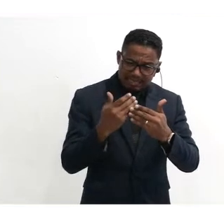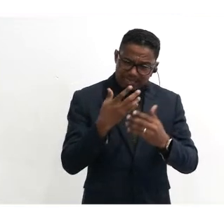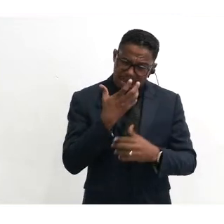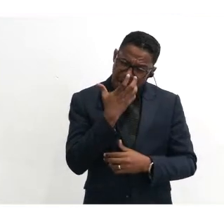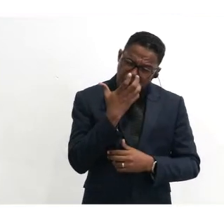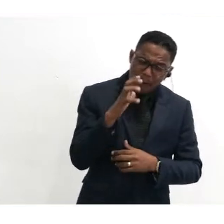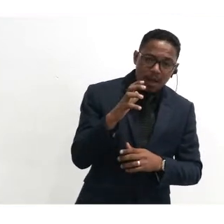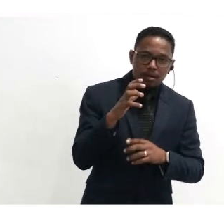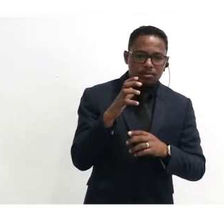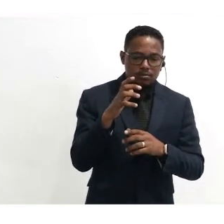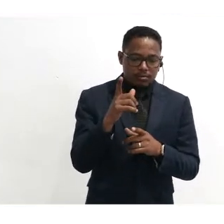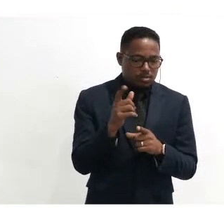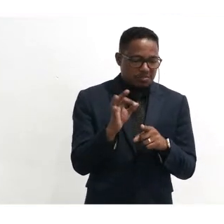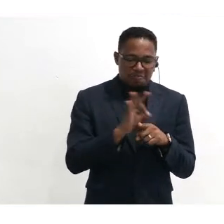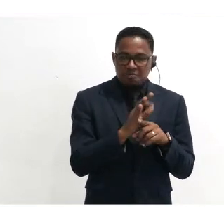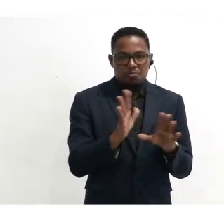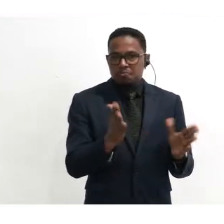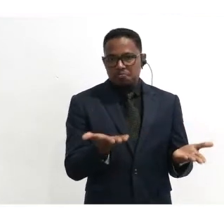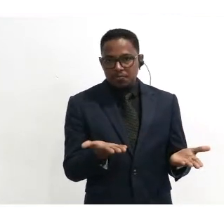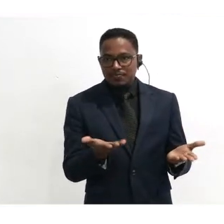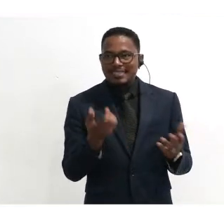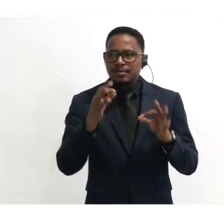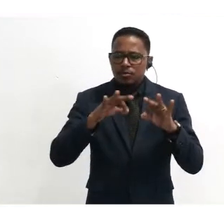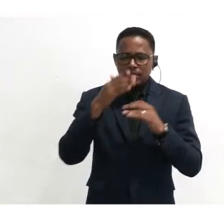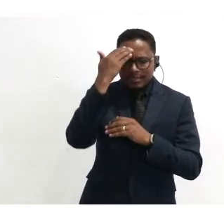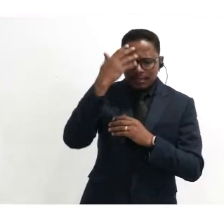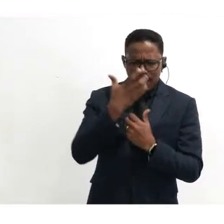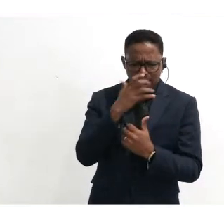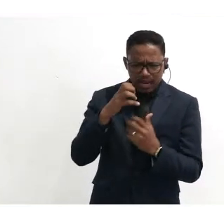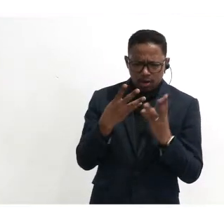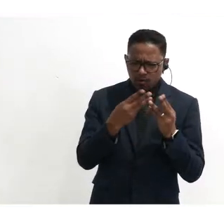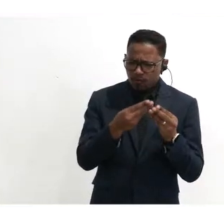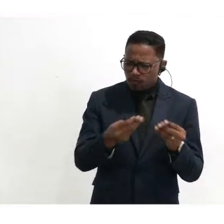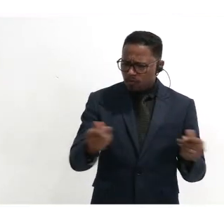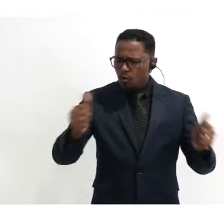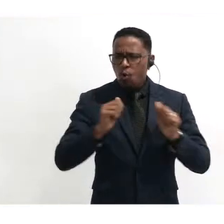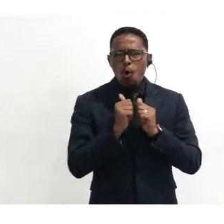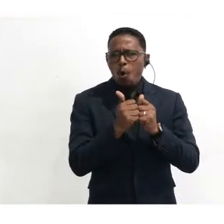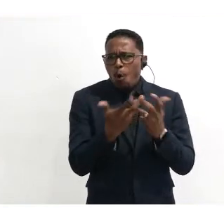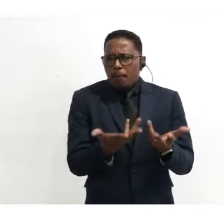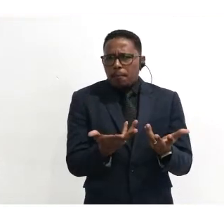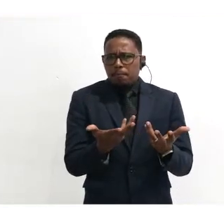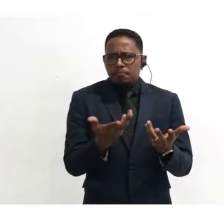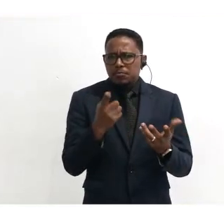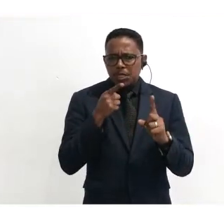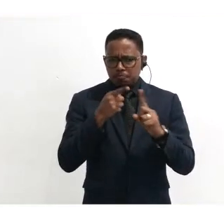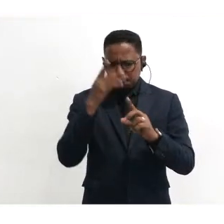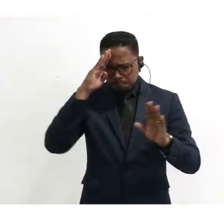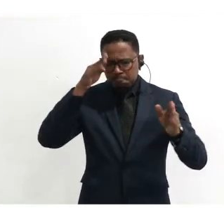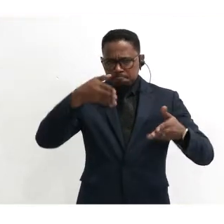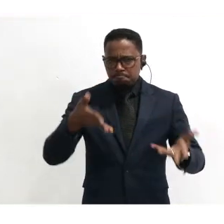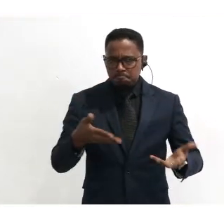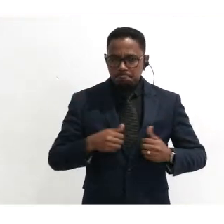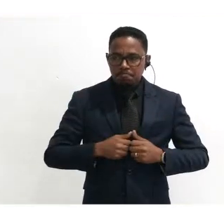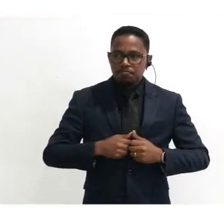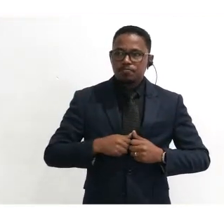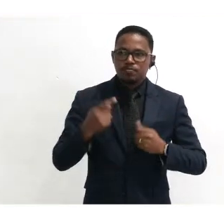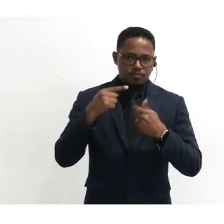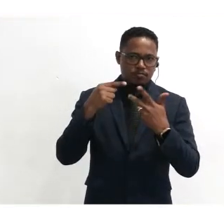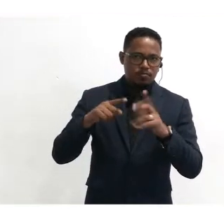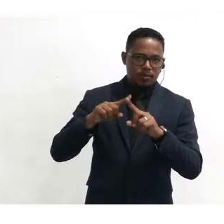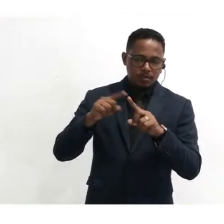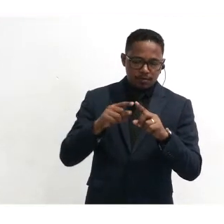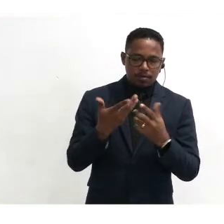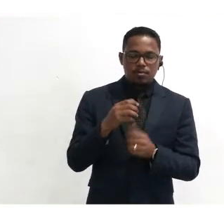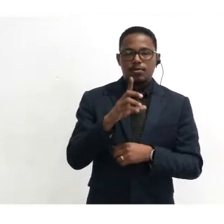out. So that relies on some of the things that I showed, having like a copper heat spreader in the package, a